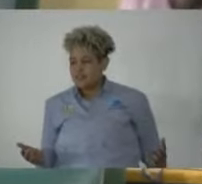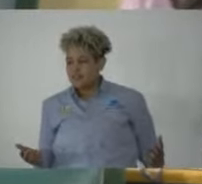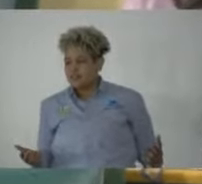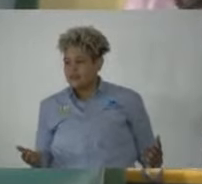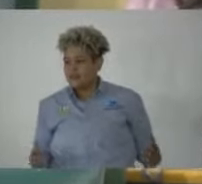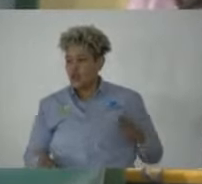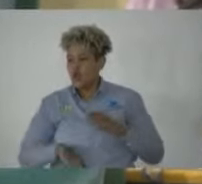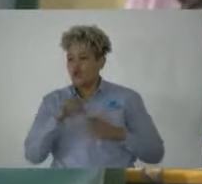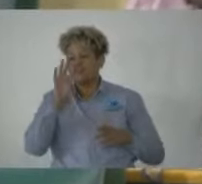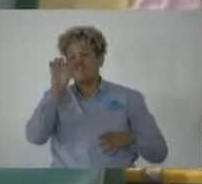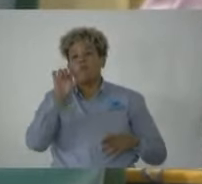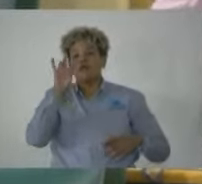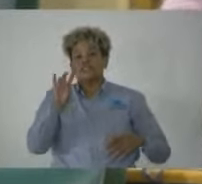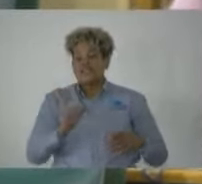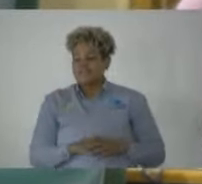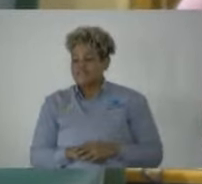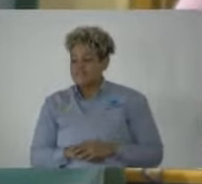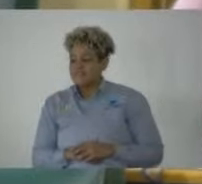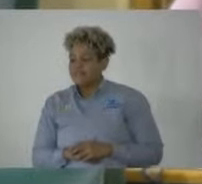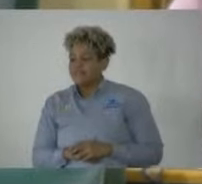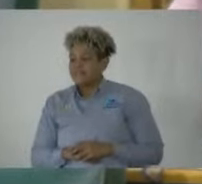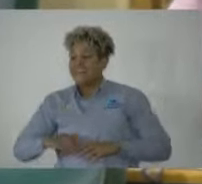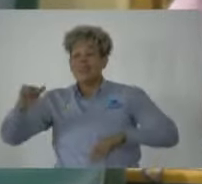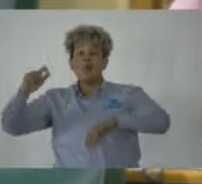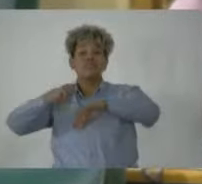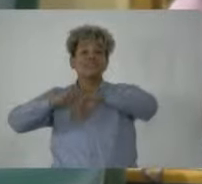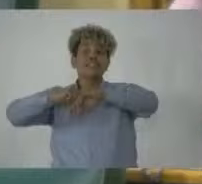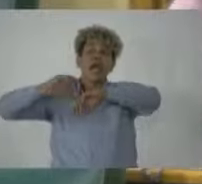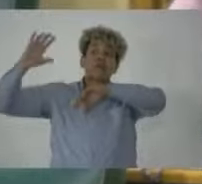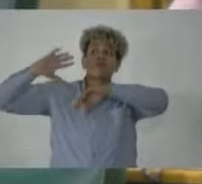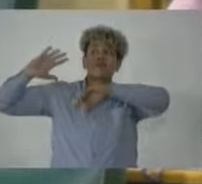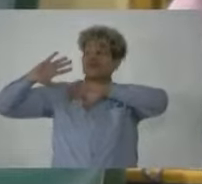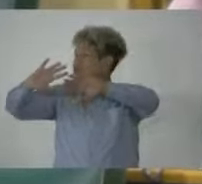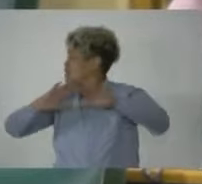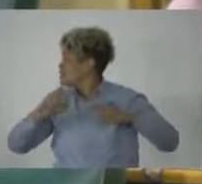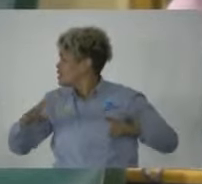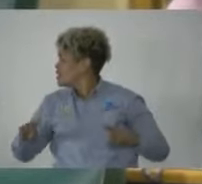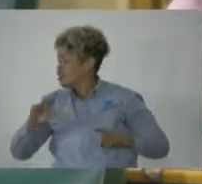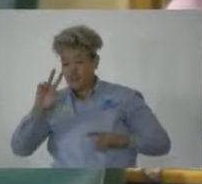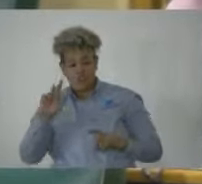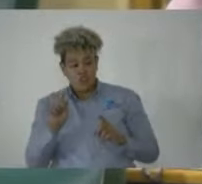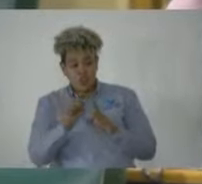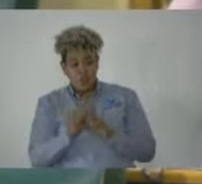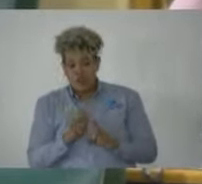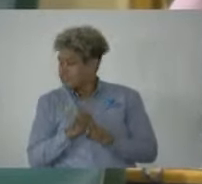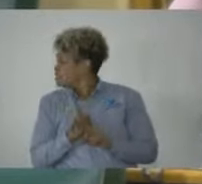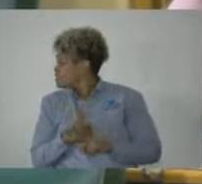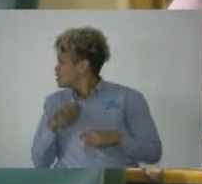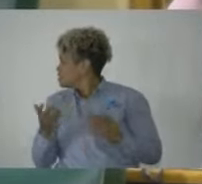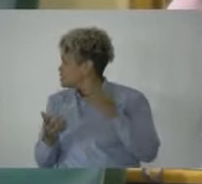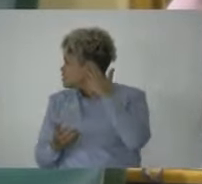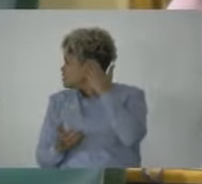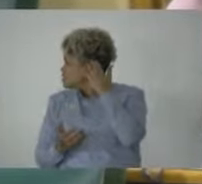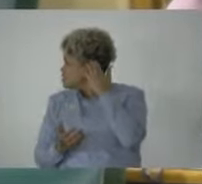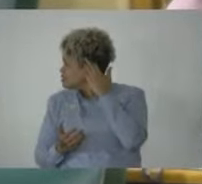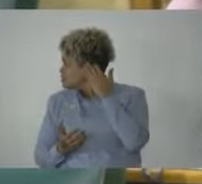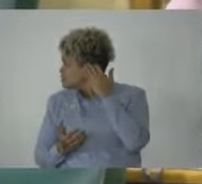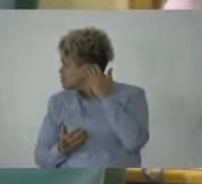of the 4.7. Madam Speaker, there was a time that the three words,